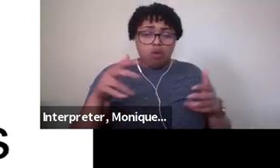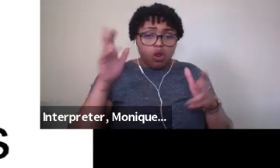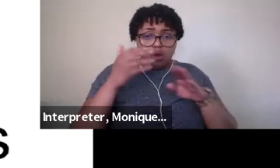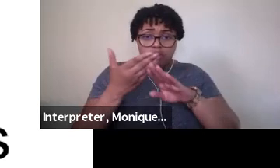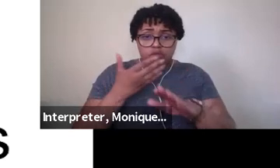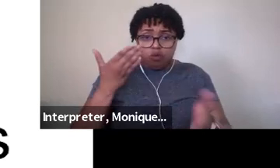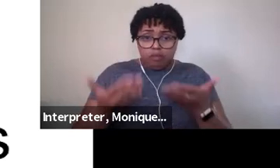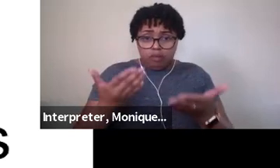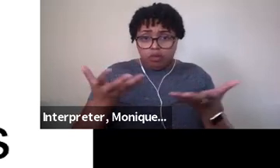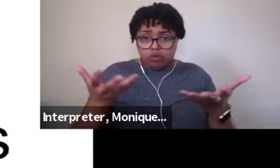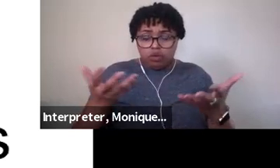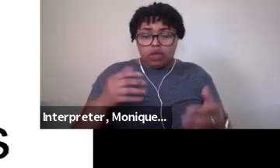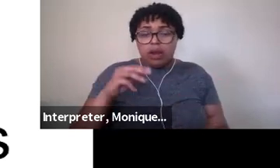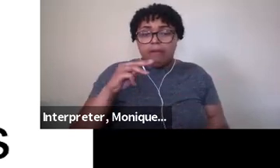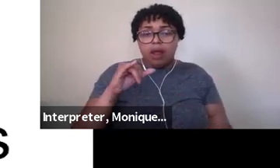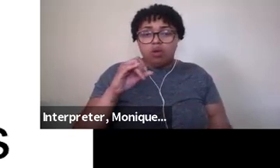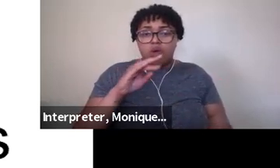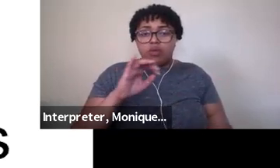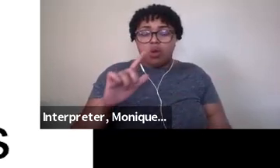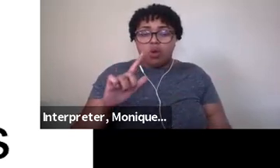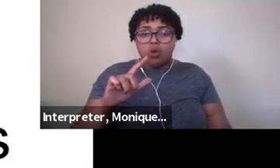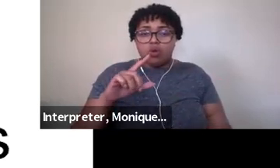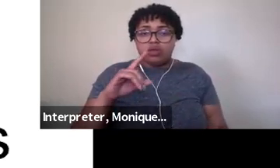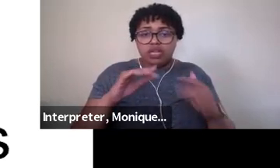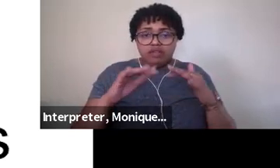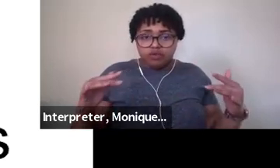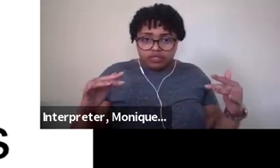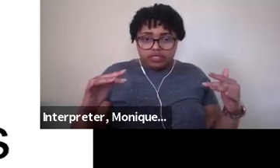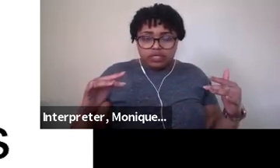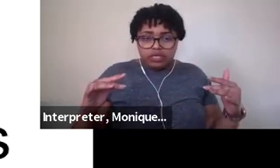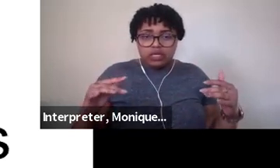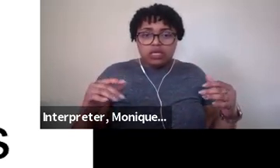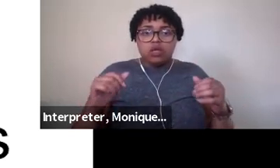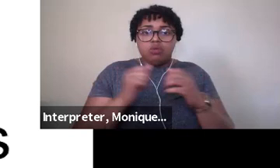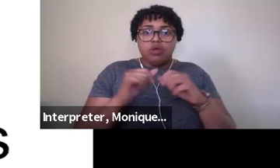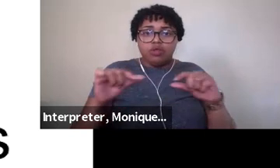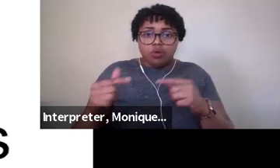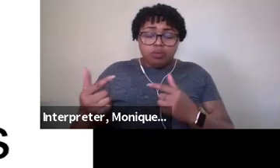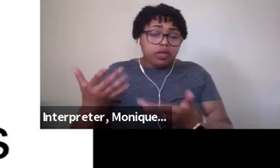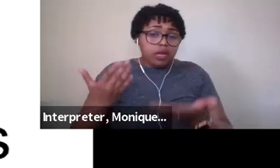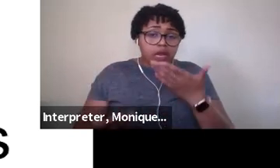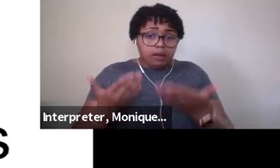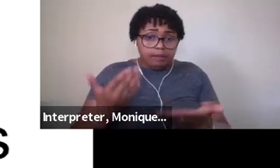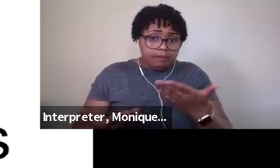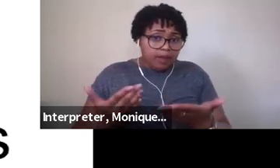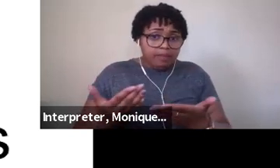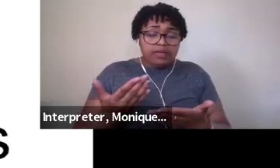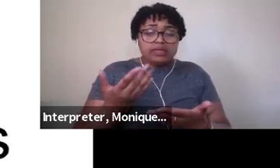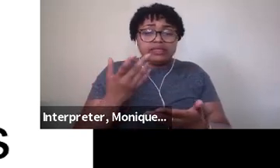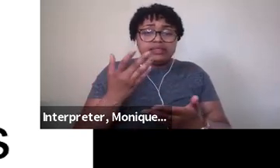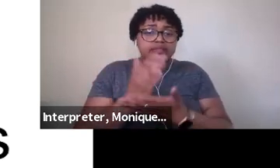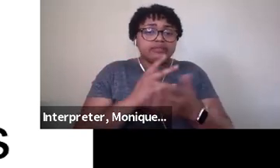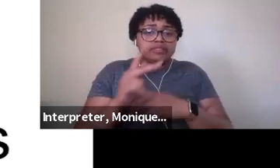of microbial diversity within the Trisibacter sanguinis grouping that might be playing some sort of functional, or